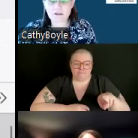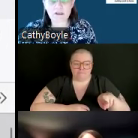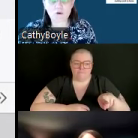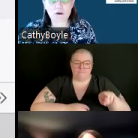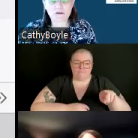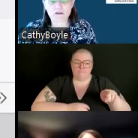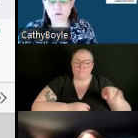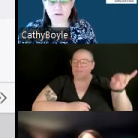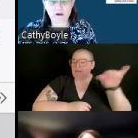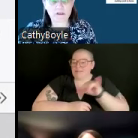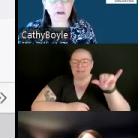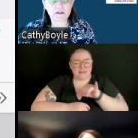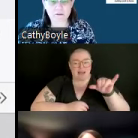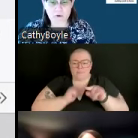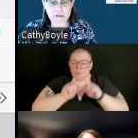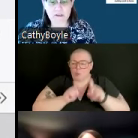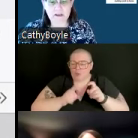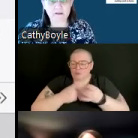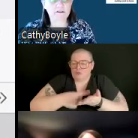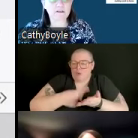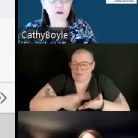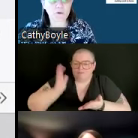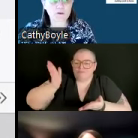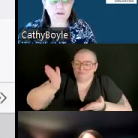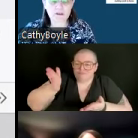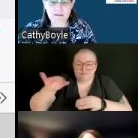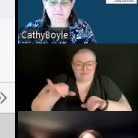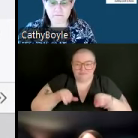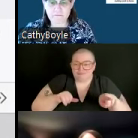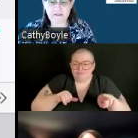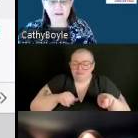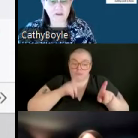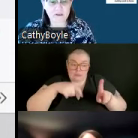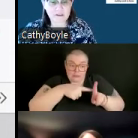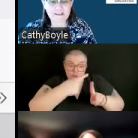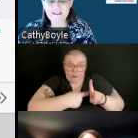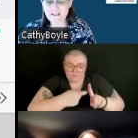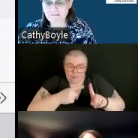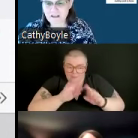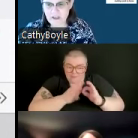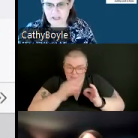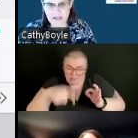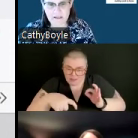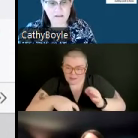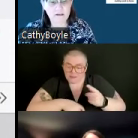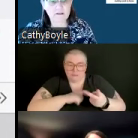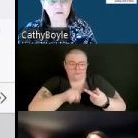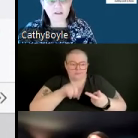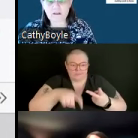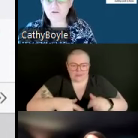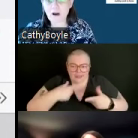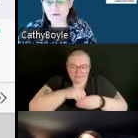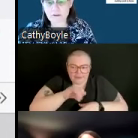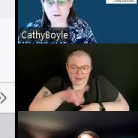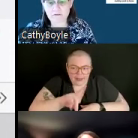these are the same questions we talked about in the presentation. Does my person need to rent from family? Do they need a live-in aid? Do they